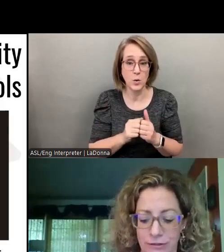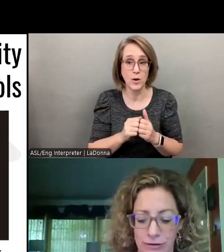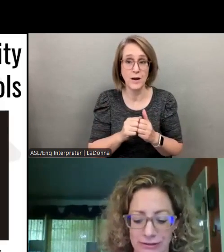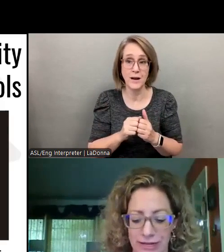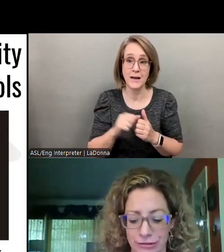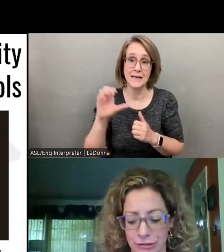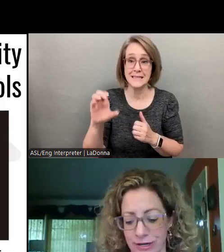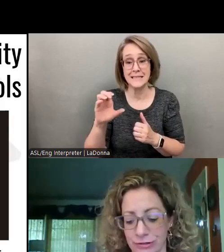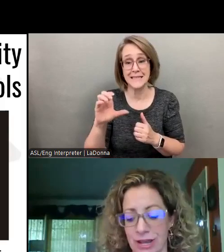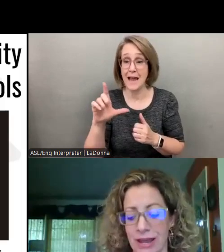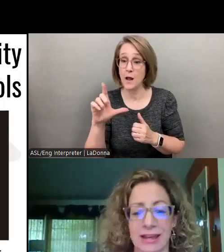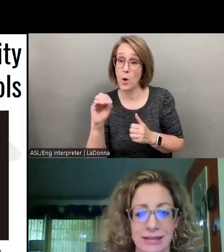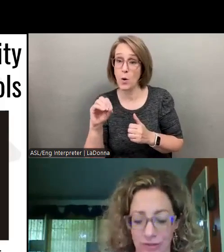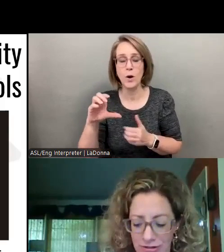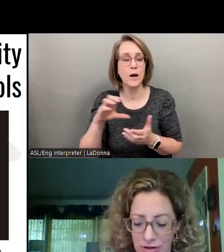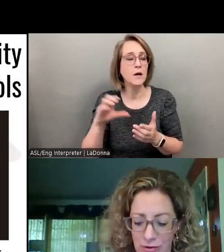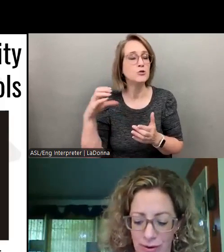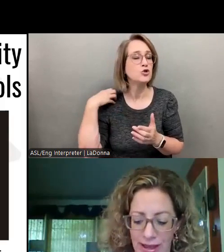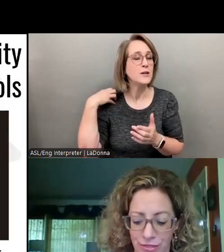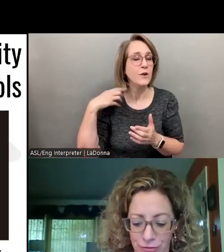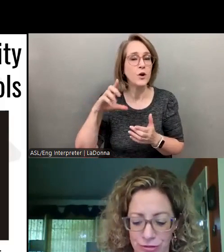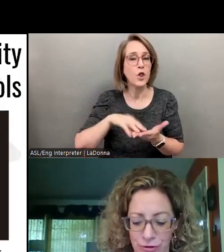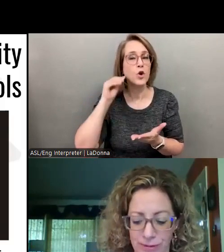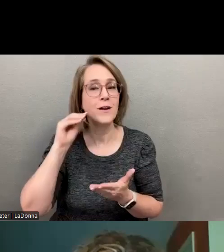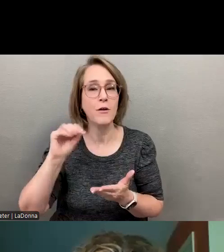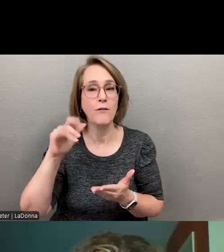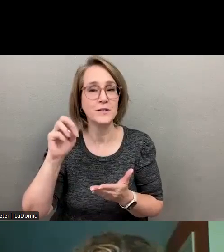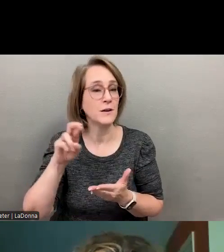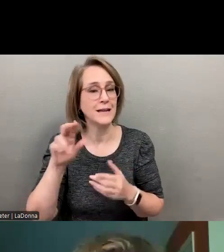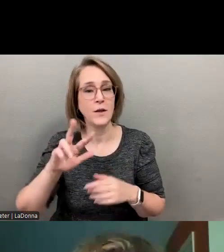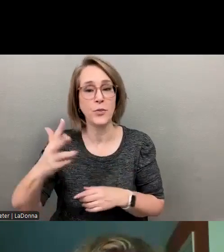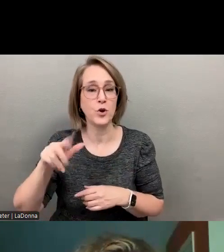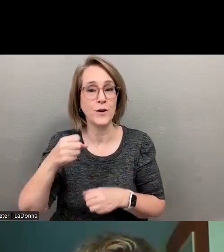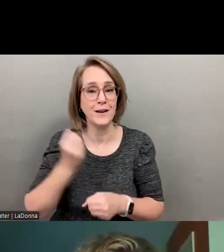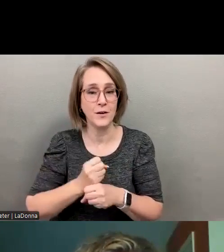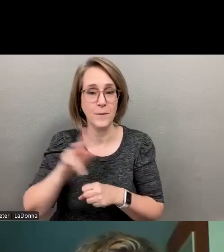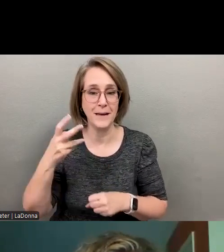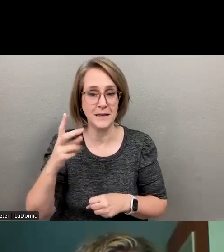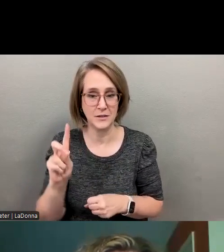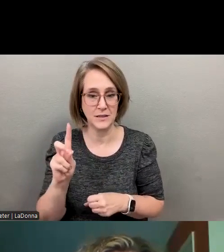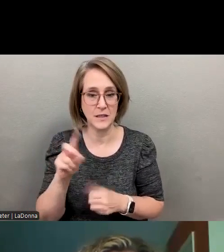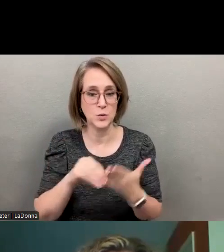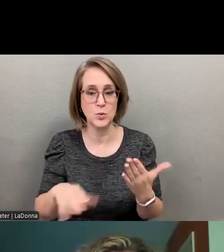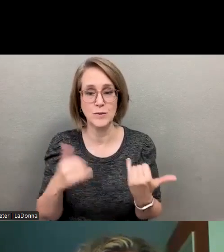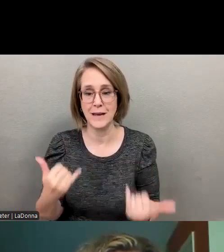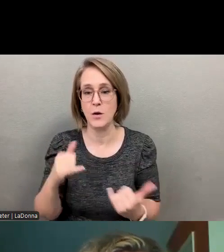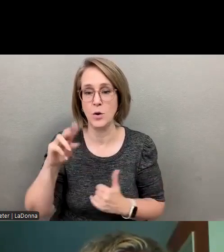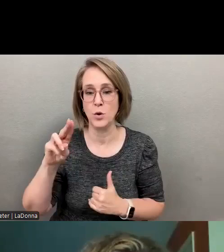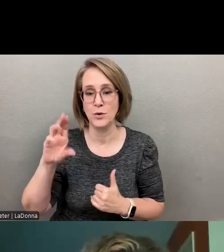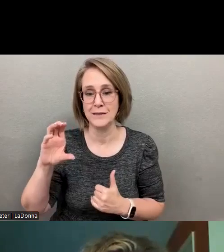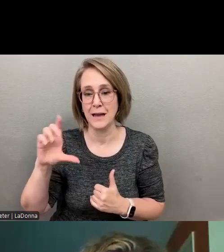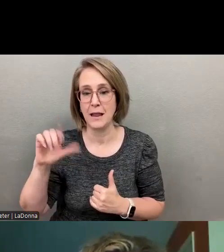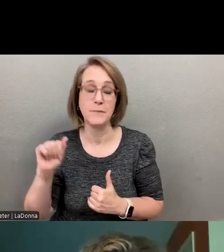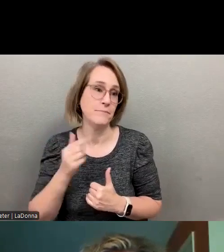Learning Officer at Letters to Strangers, he is also a third-year PhD student at UCLA. So thank you for your incredible